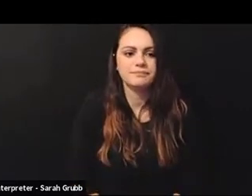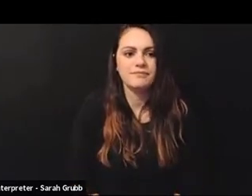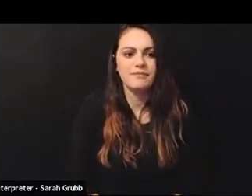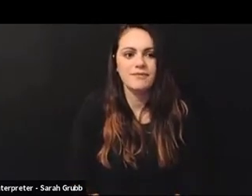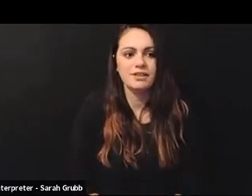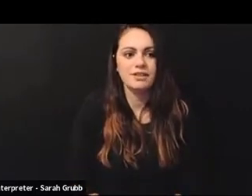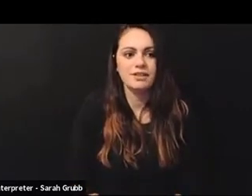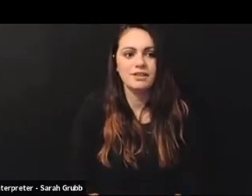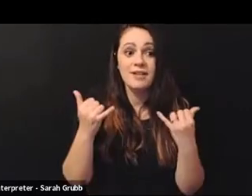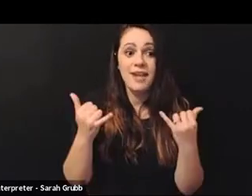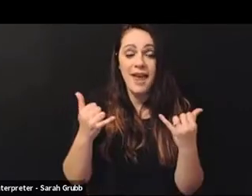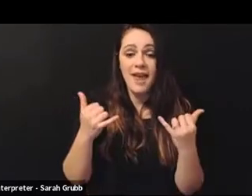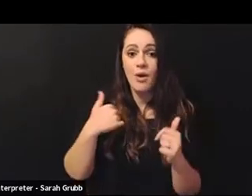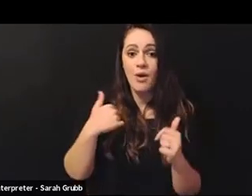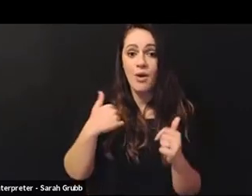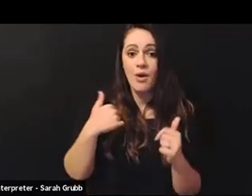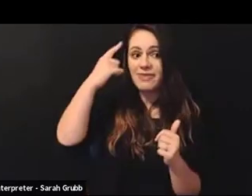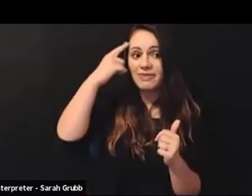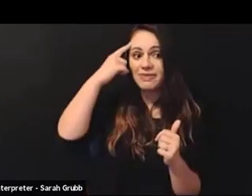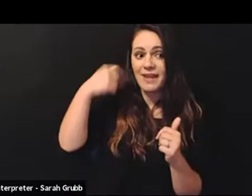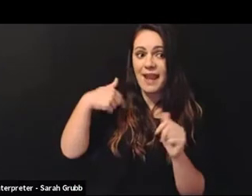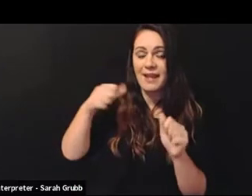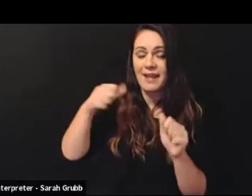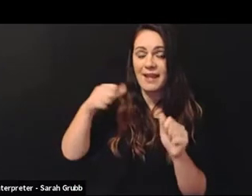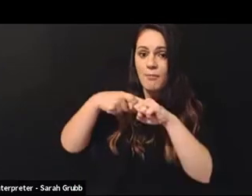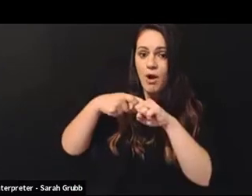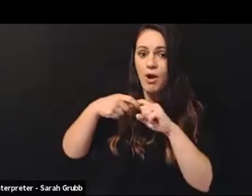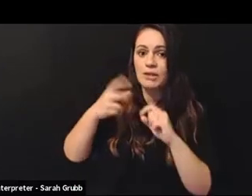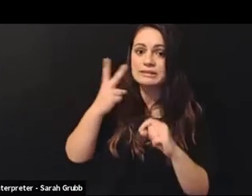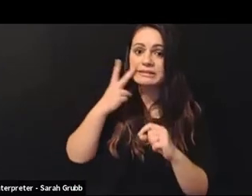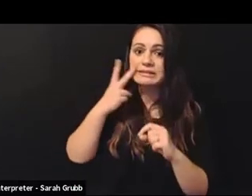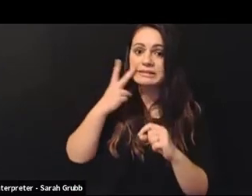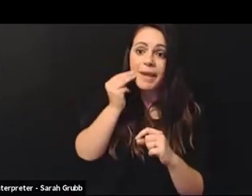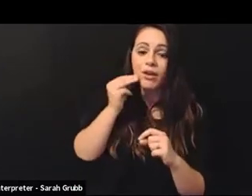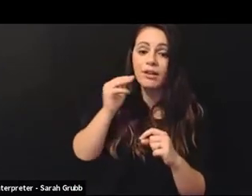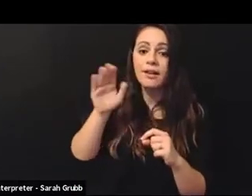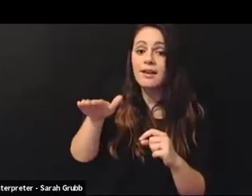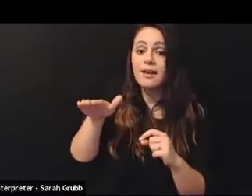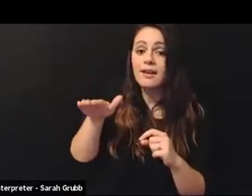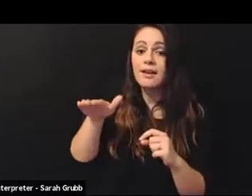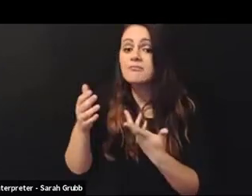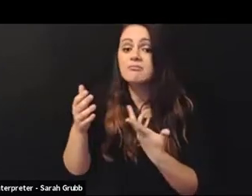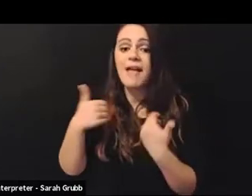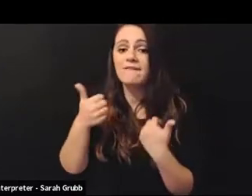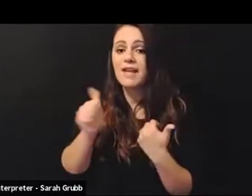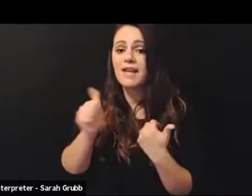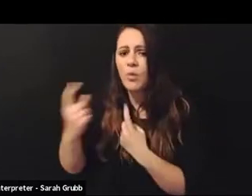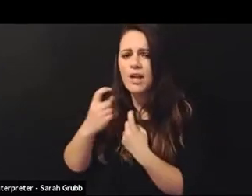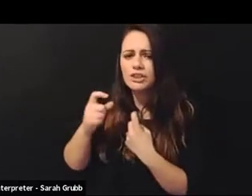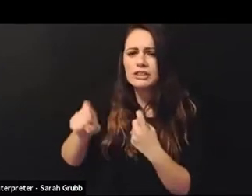point, Marilyn, where I wanted to see if there's anything out there that's unclear or that needs to be answered.